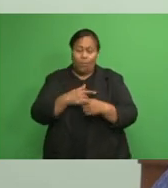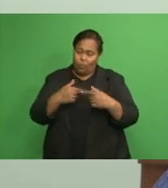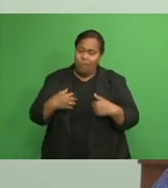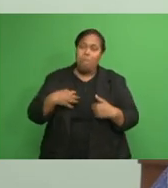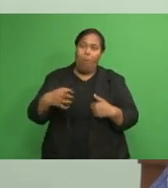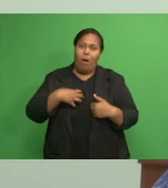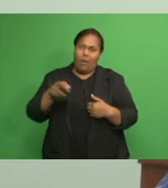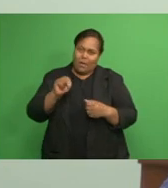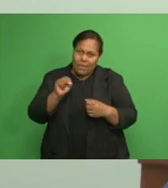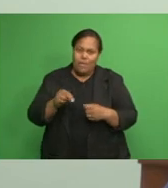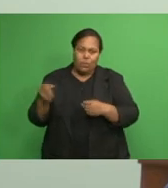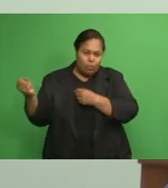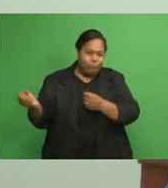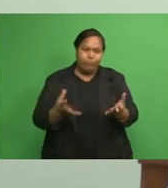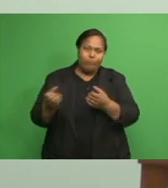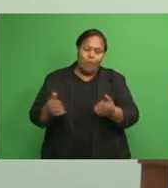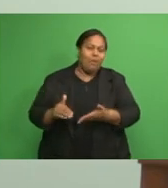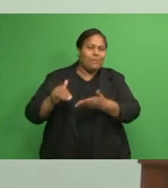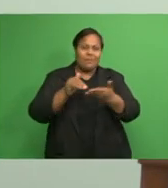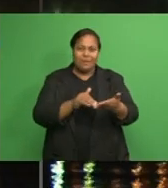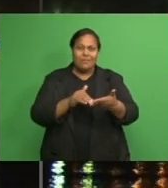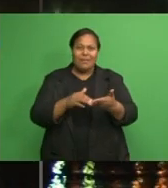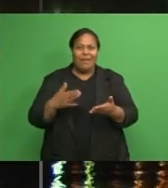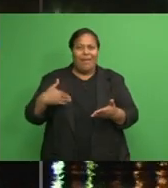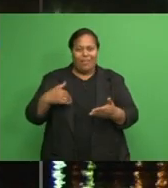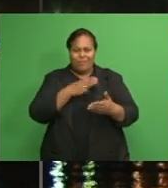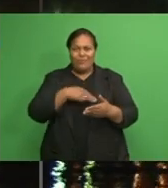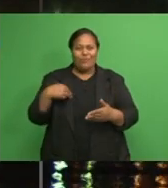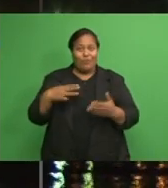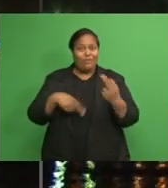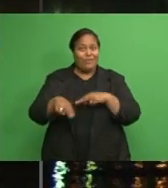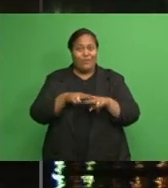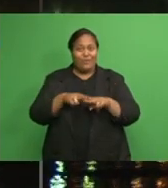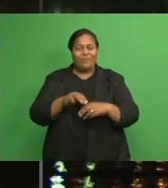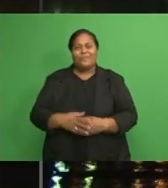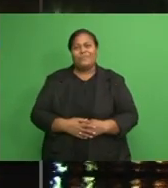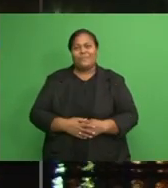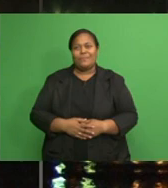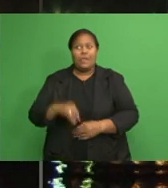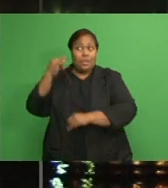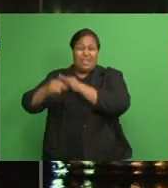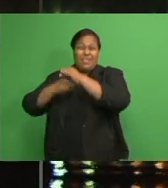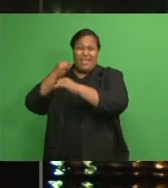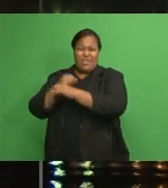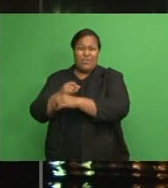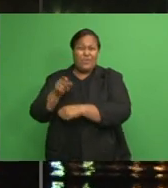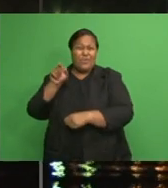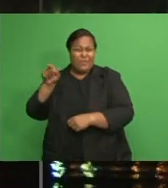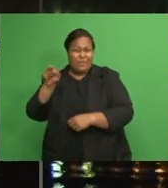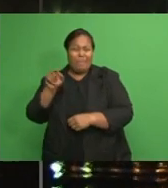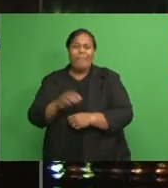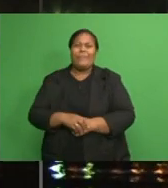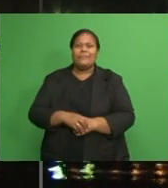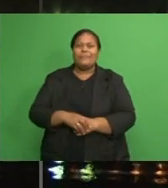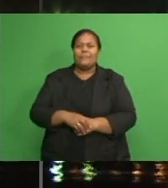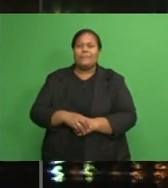we can, assist the medical system of Fiji. Turning overseas, the United Arab Emirates has successfully launched